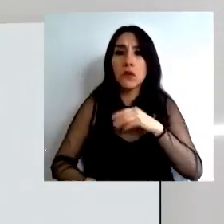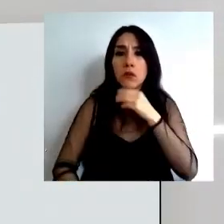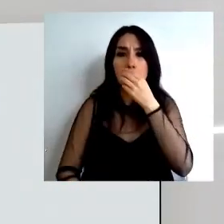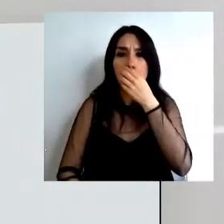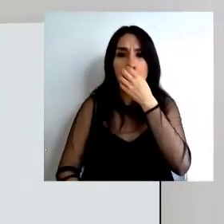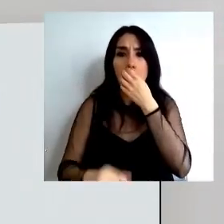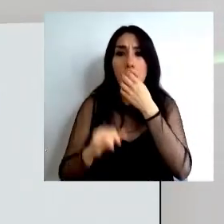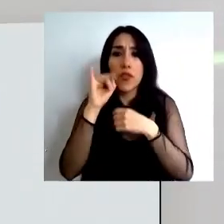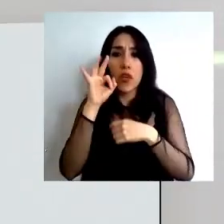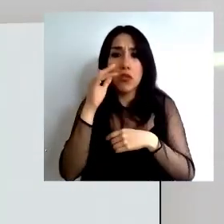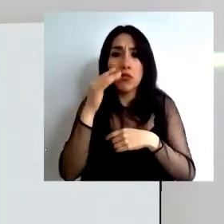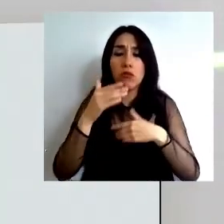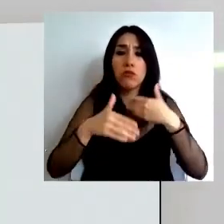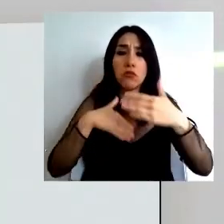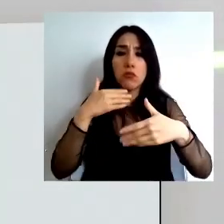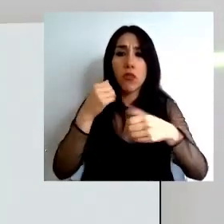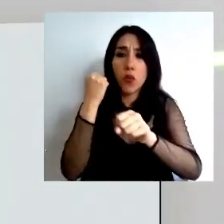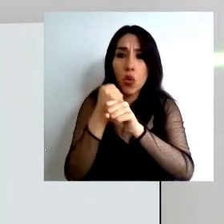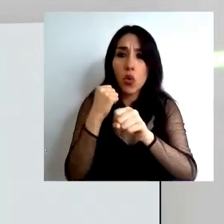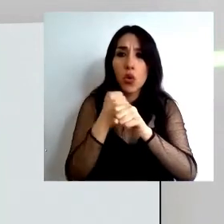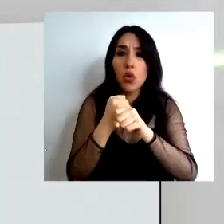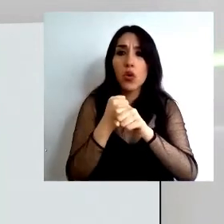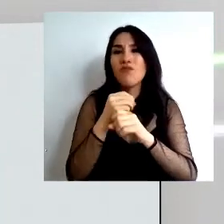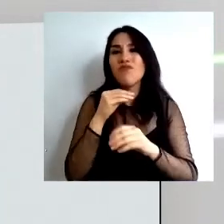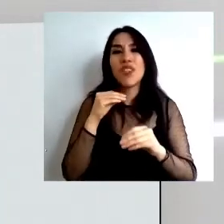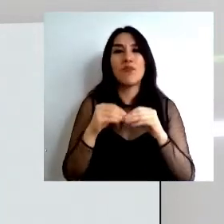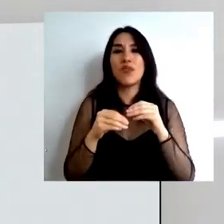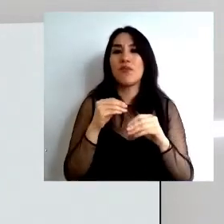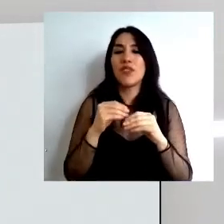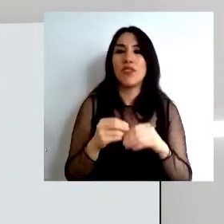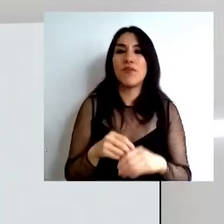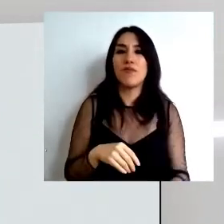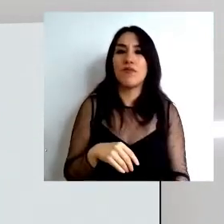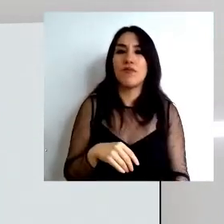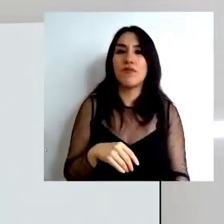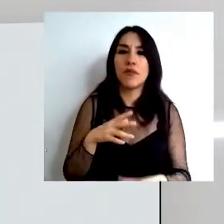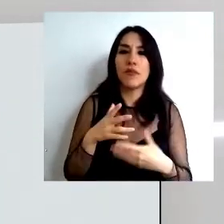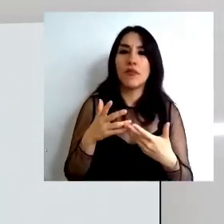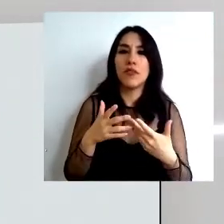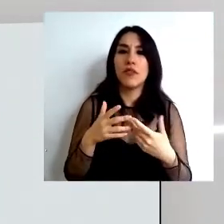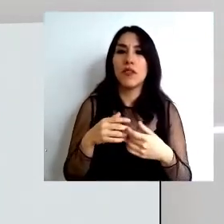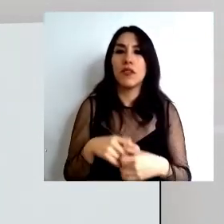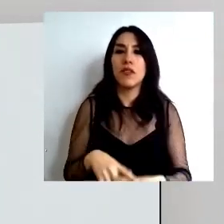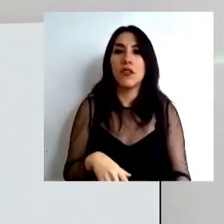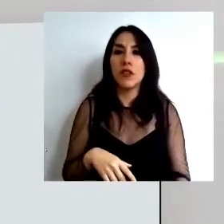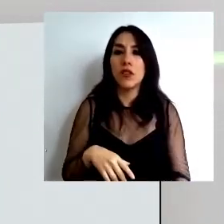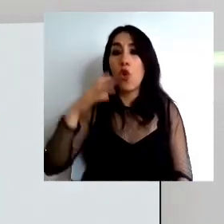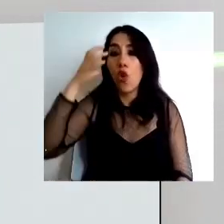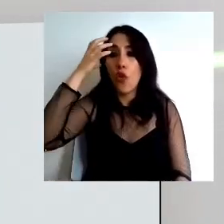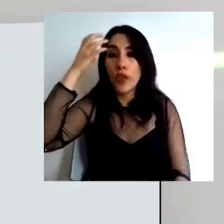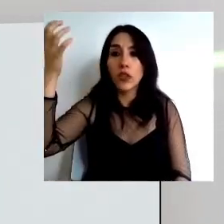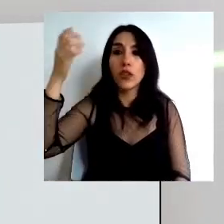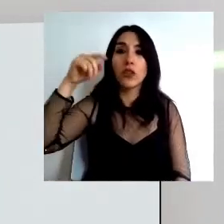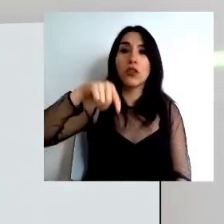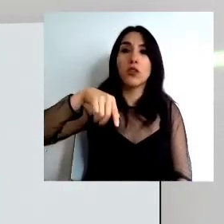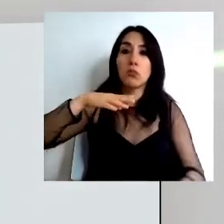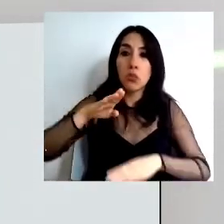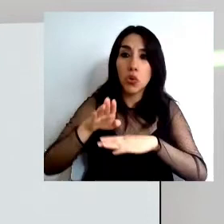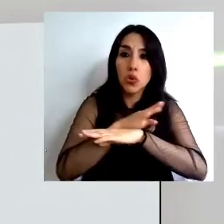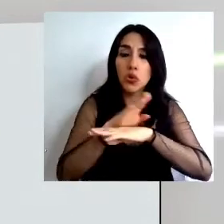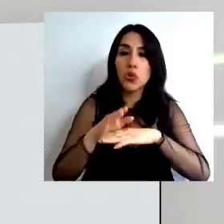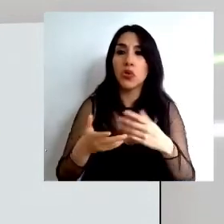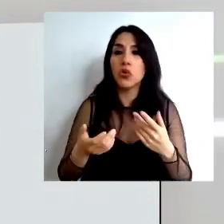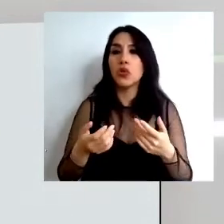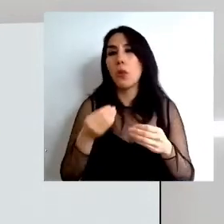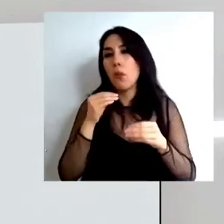the companies with our approach. So they were not really amused to hear our idea, to hear